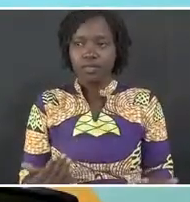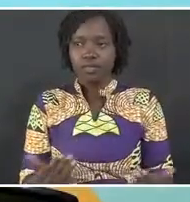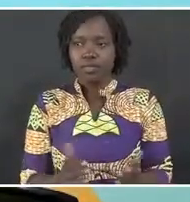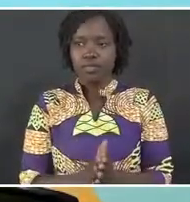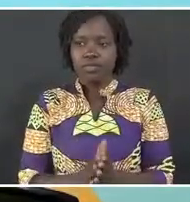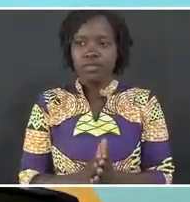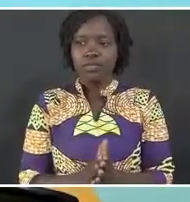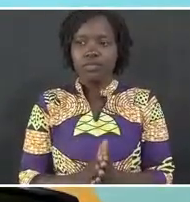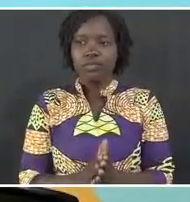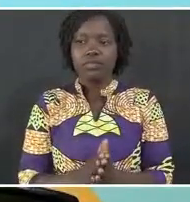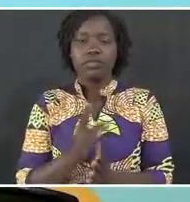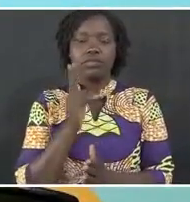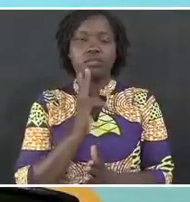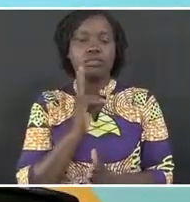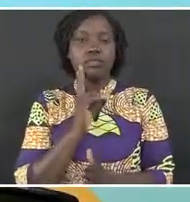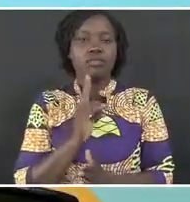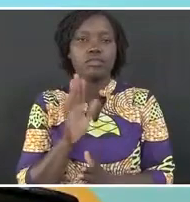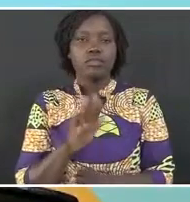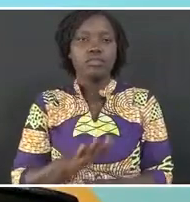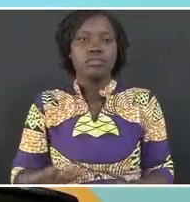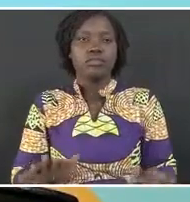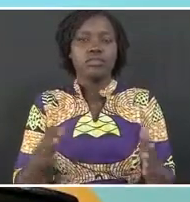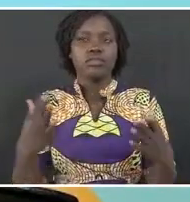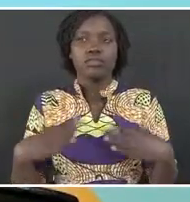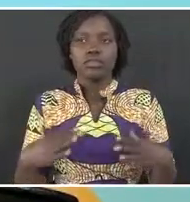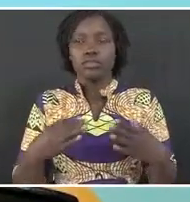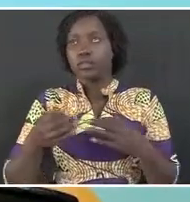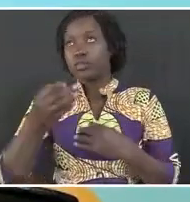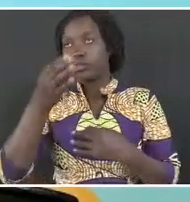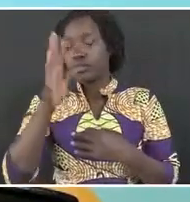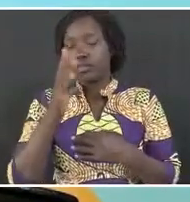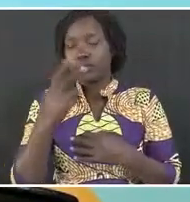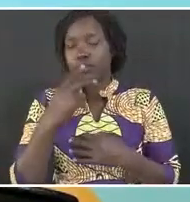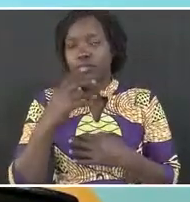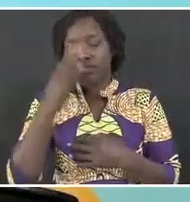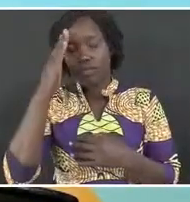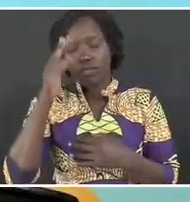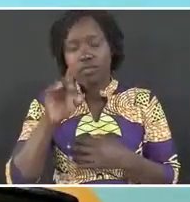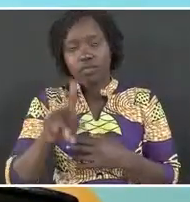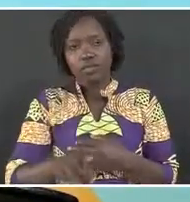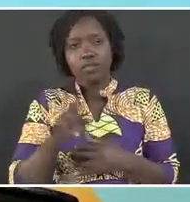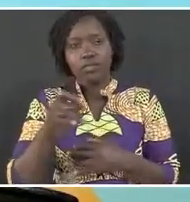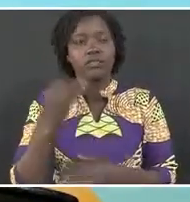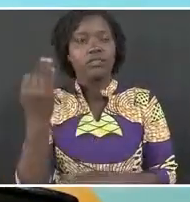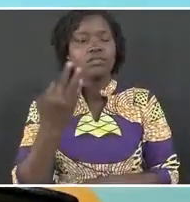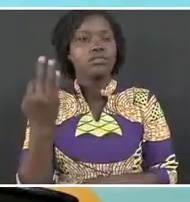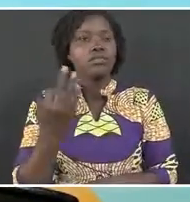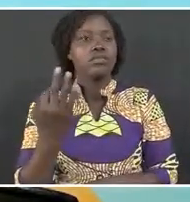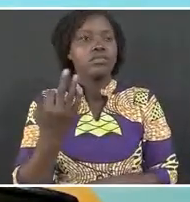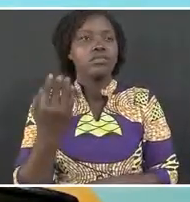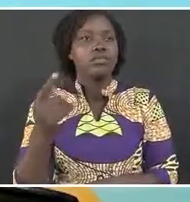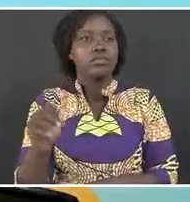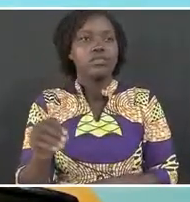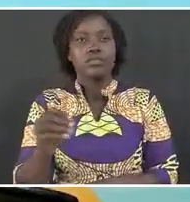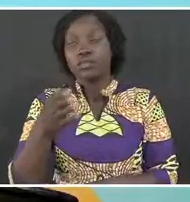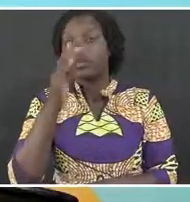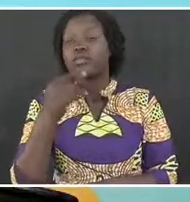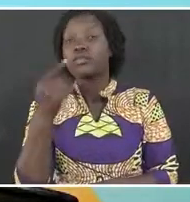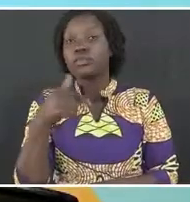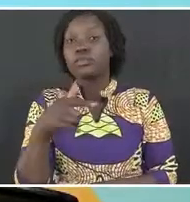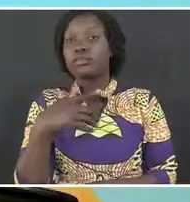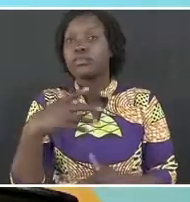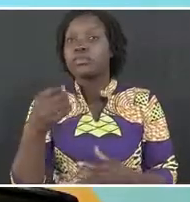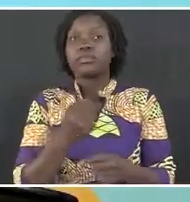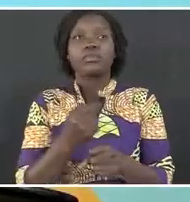the vineyard is the people of God who need to be reached. And God is telling us, go